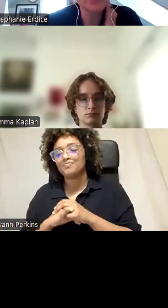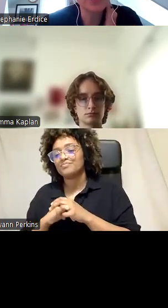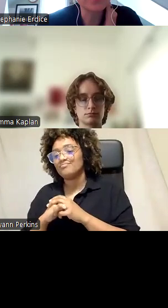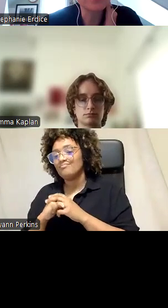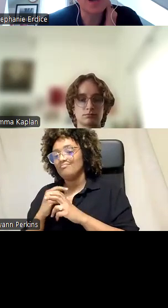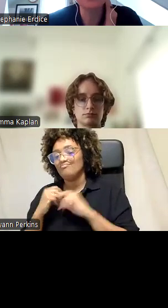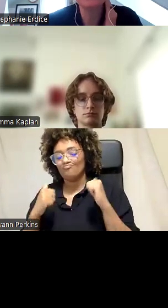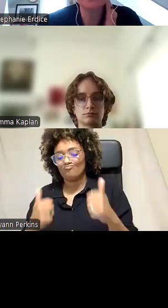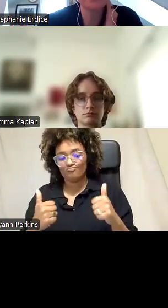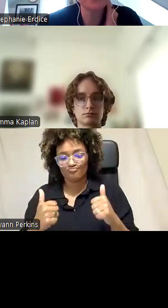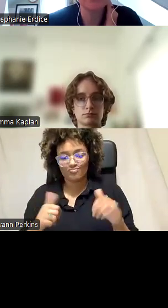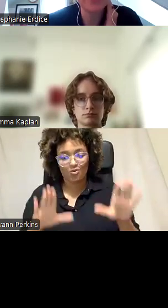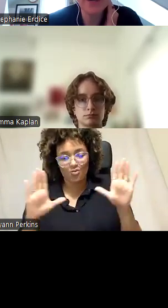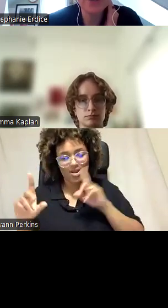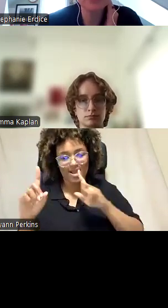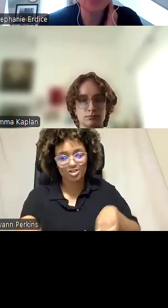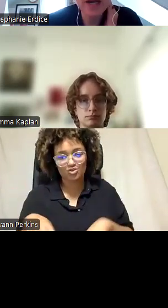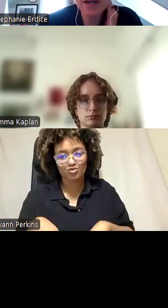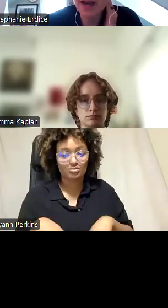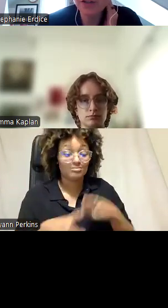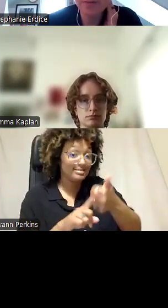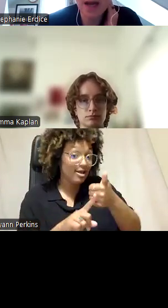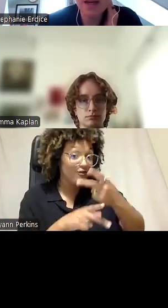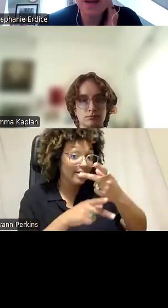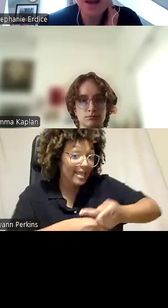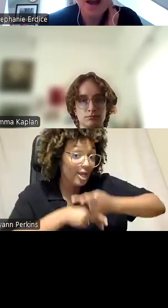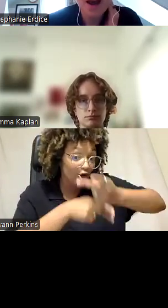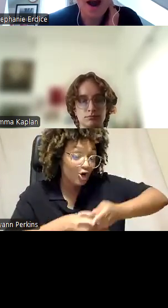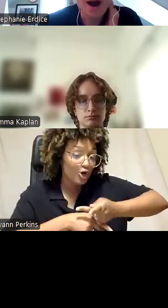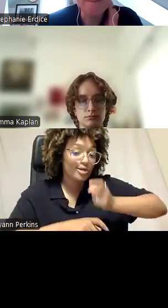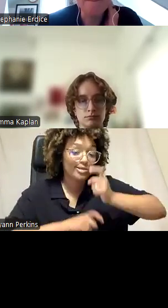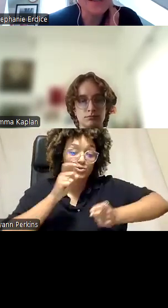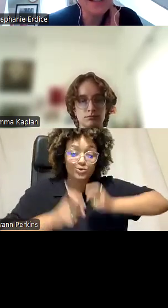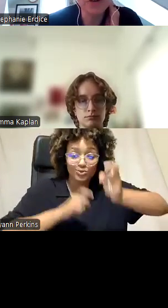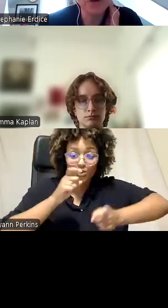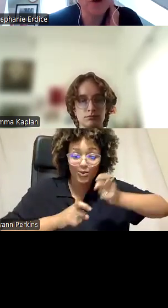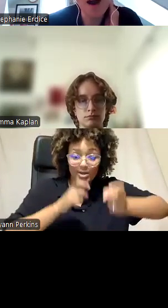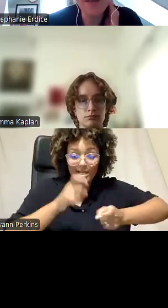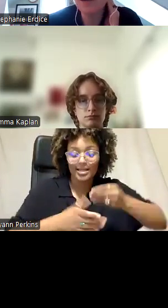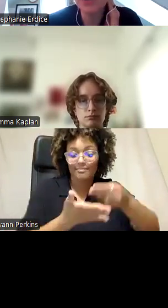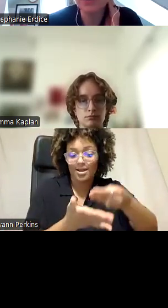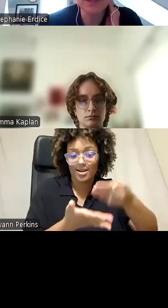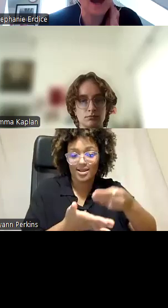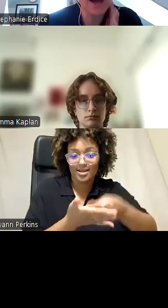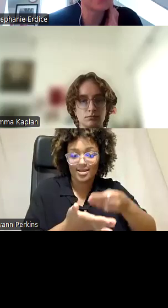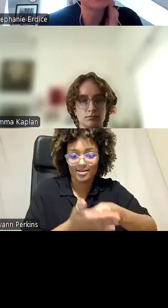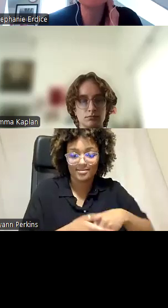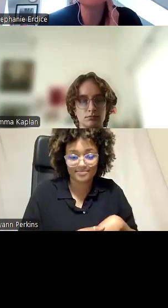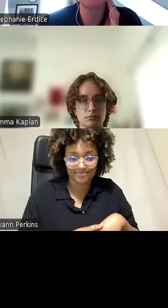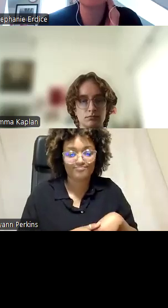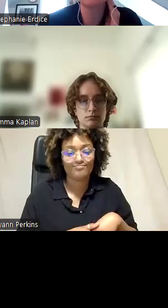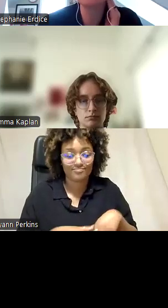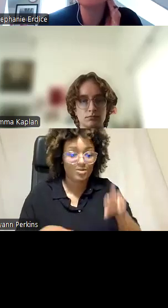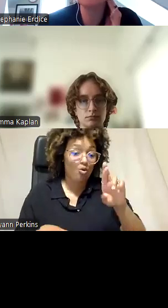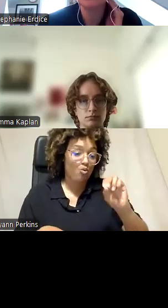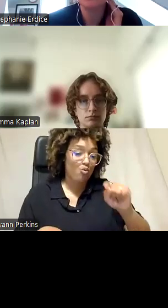great answers. Using it for self-care, donating extra money, maxing out your Roth. Absolutely. High yield. Some